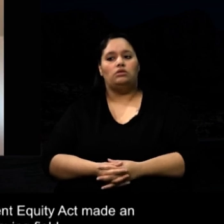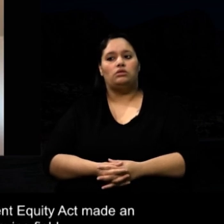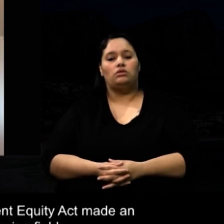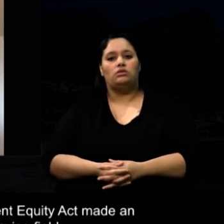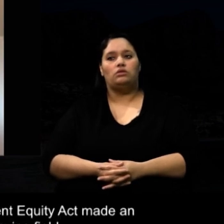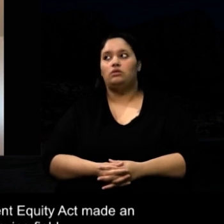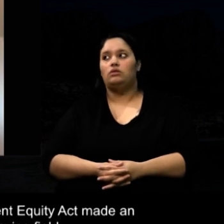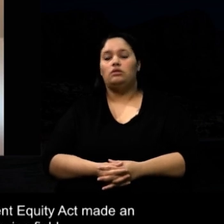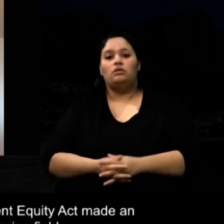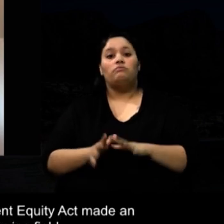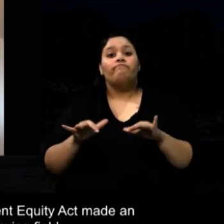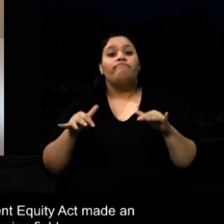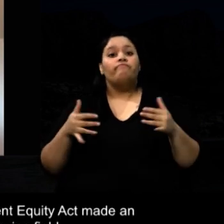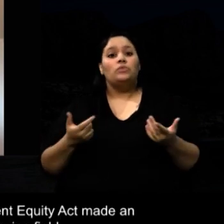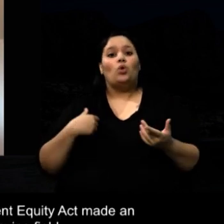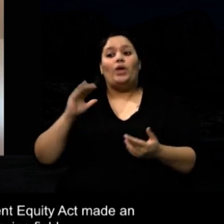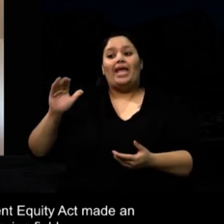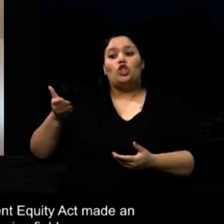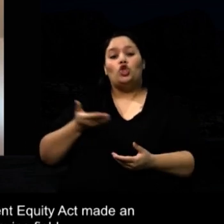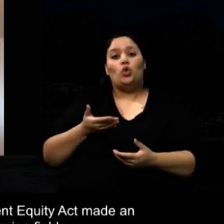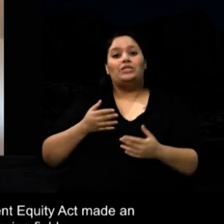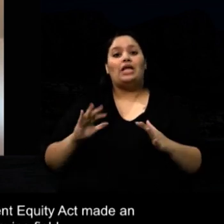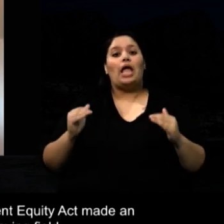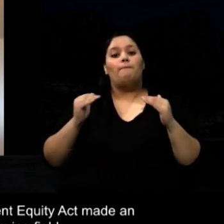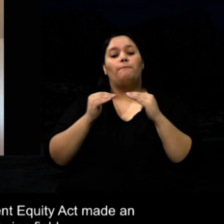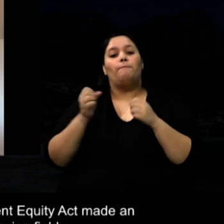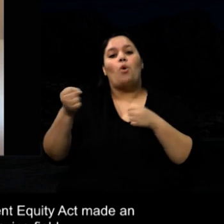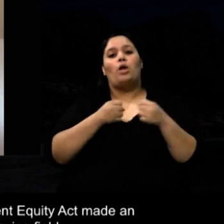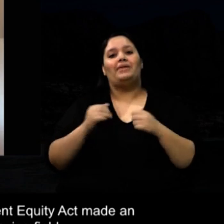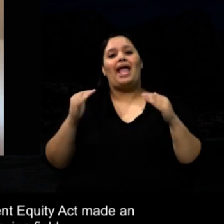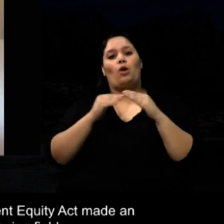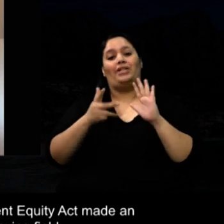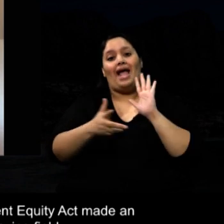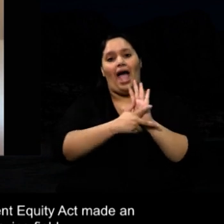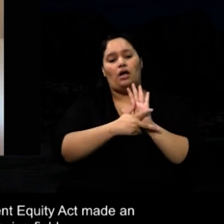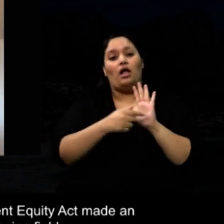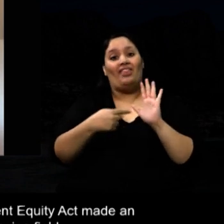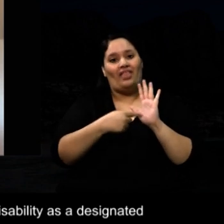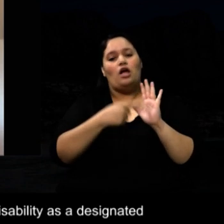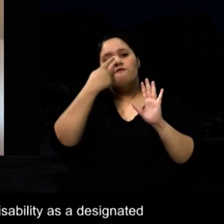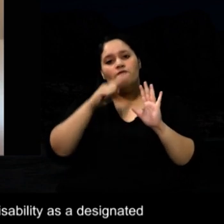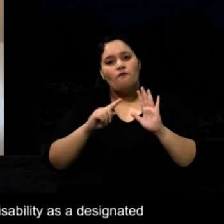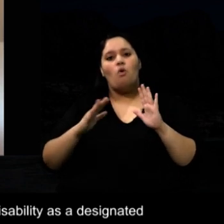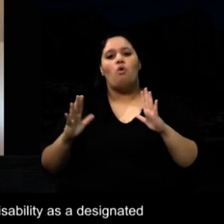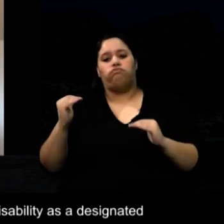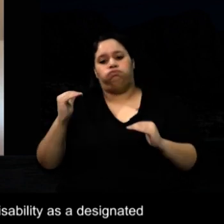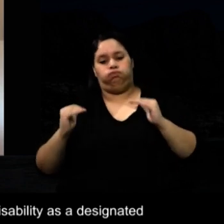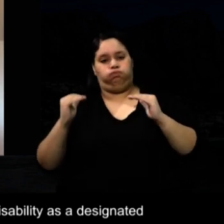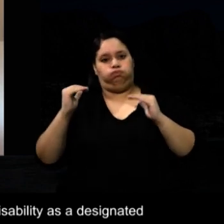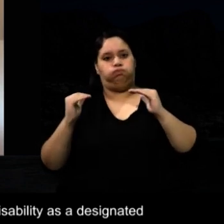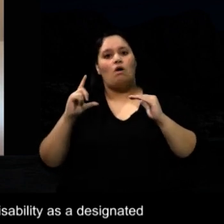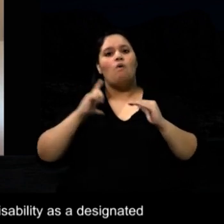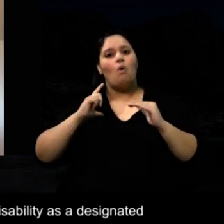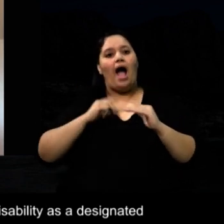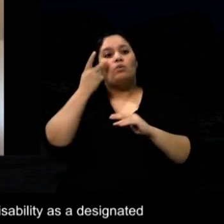Well, the introduction of the Employment Equity Act made an attempt to even out the playing field because we have